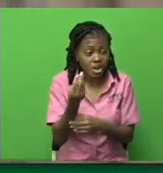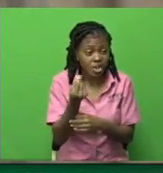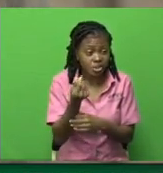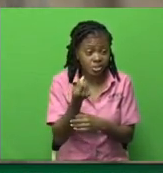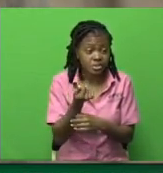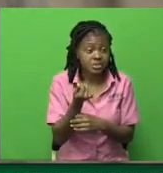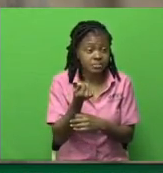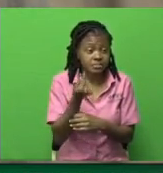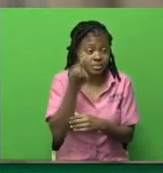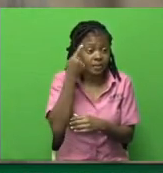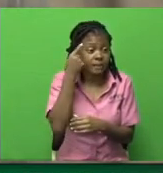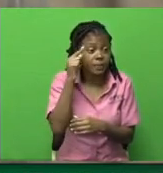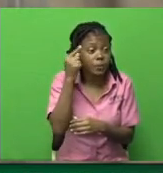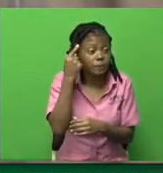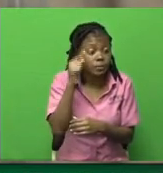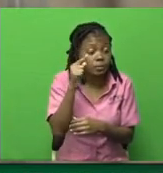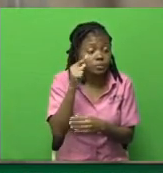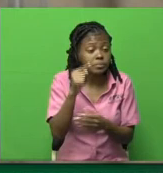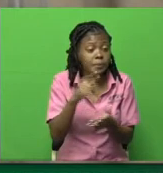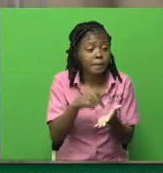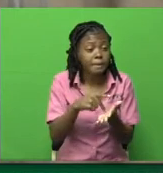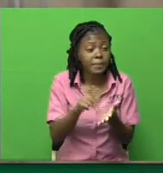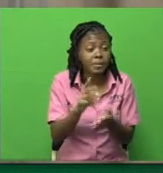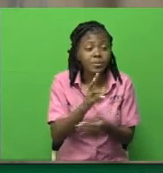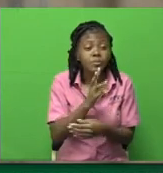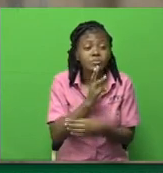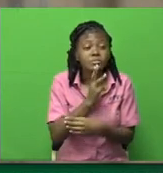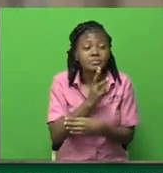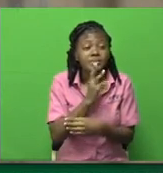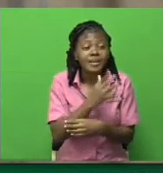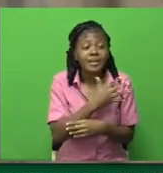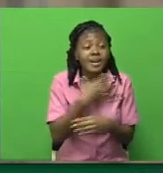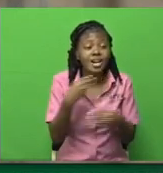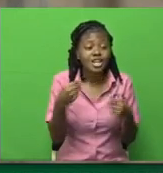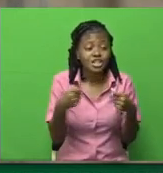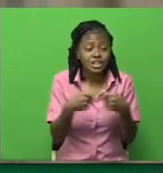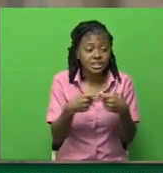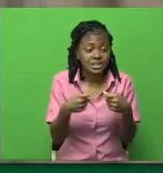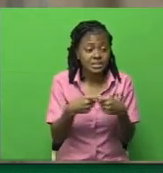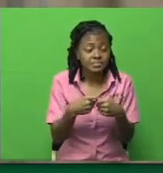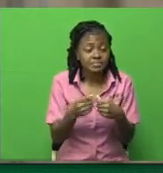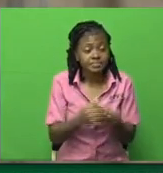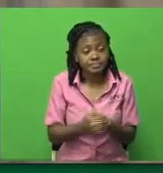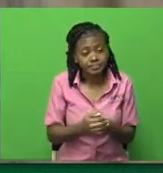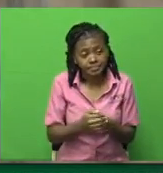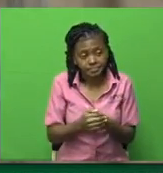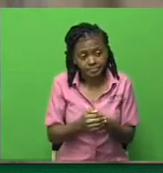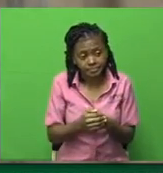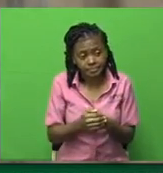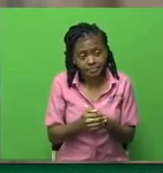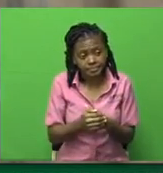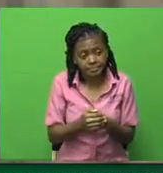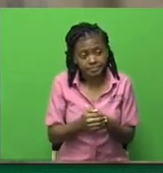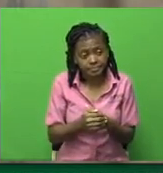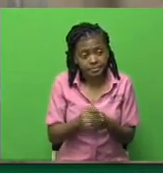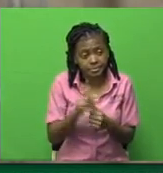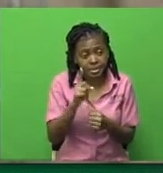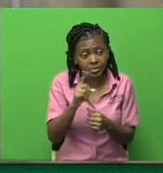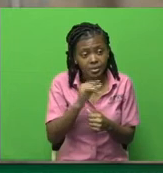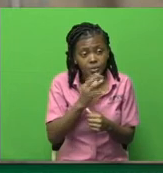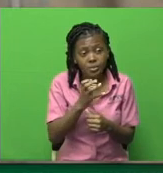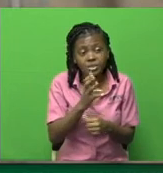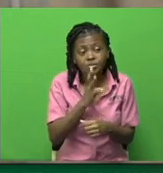water and electricity first I want to deal with the issue of the electricity